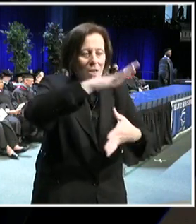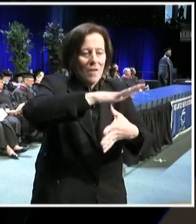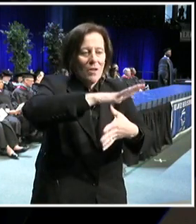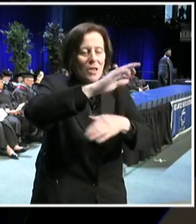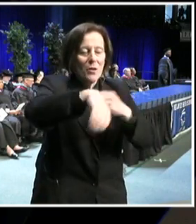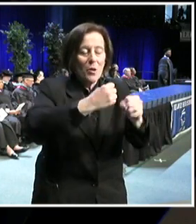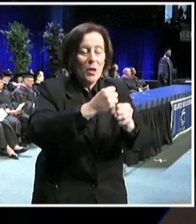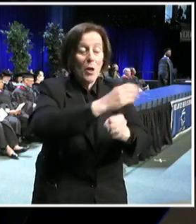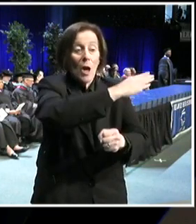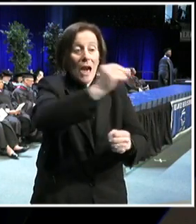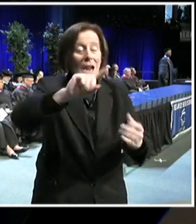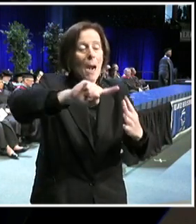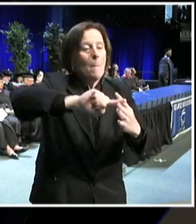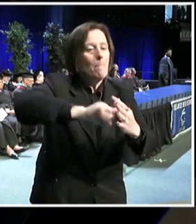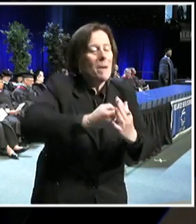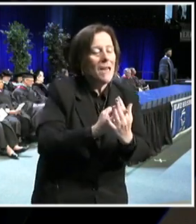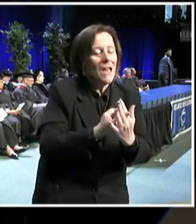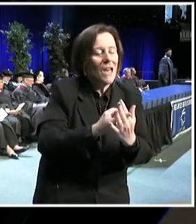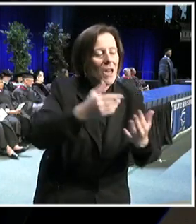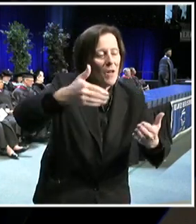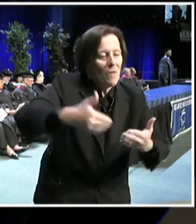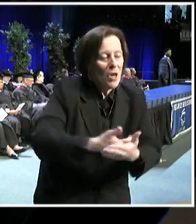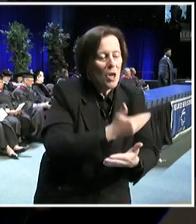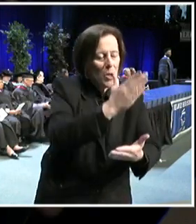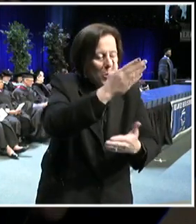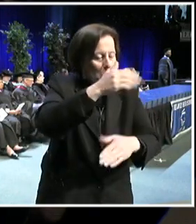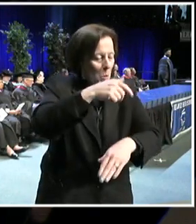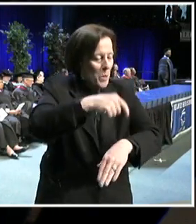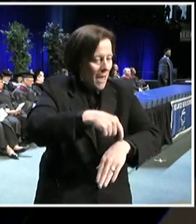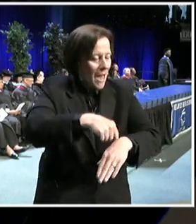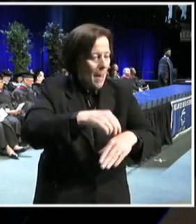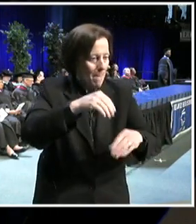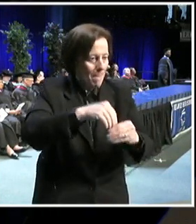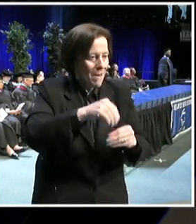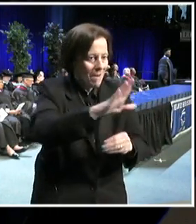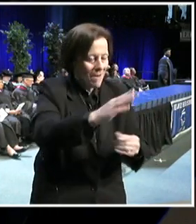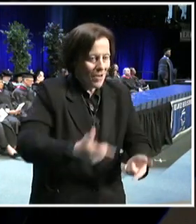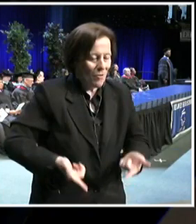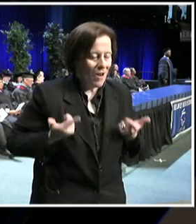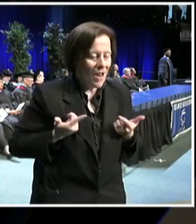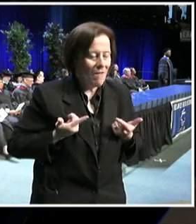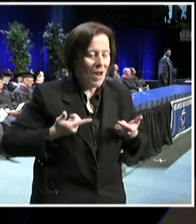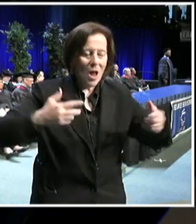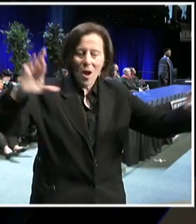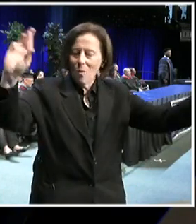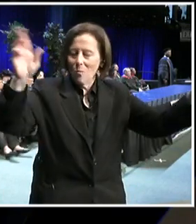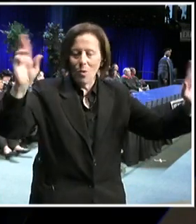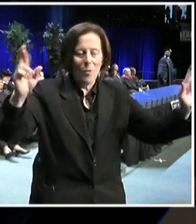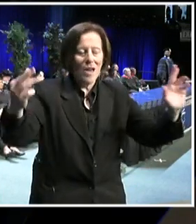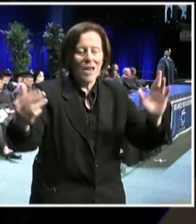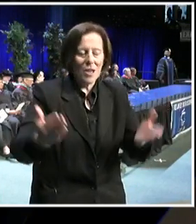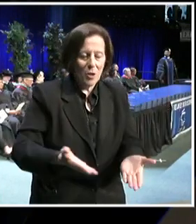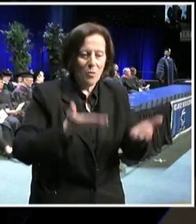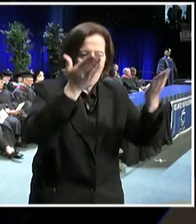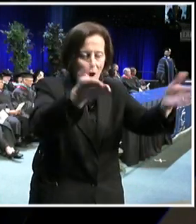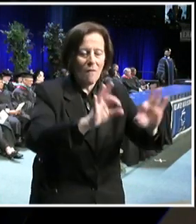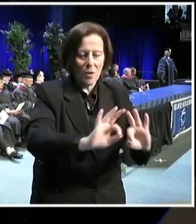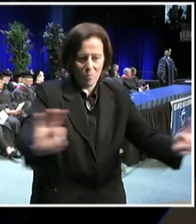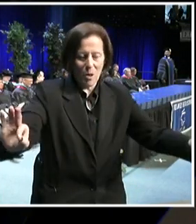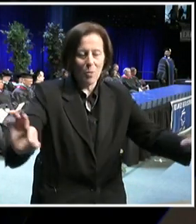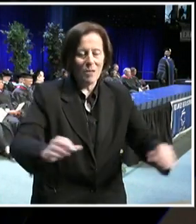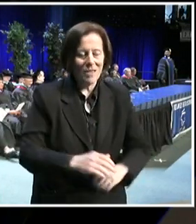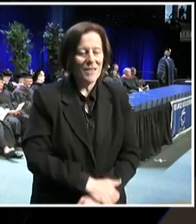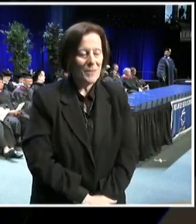the beginning of another chapter in your lives. We're now ready to present diplomas.